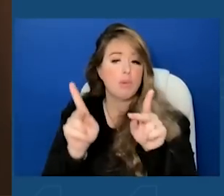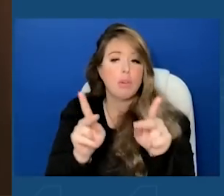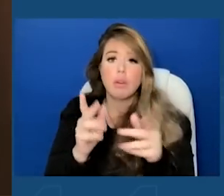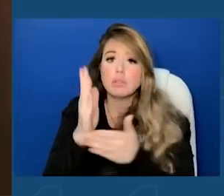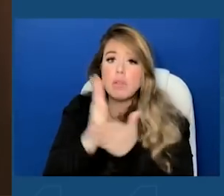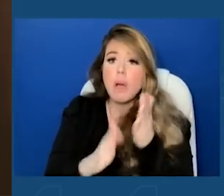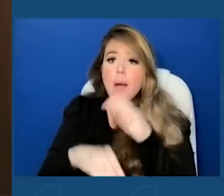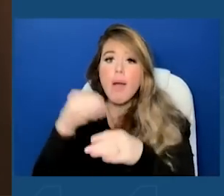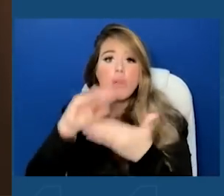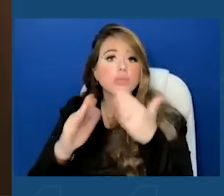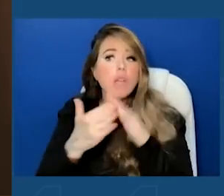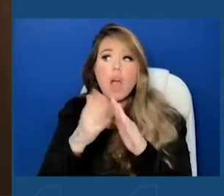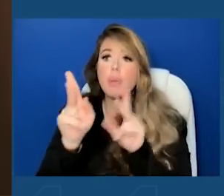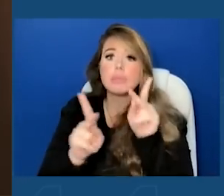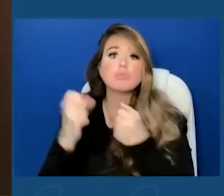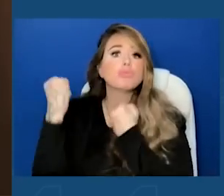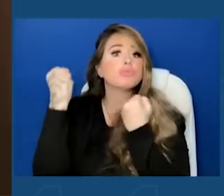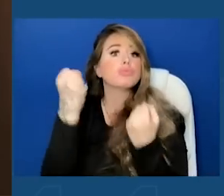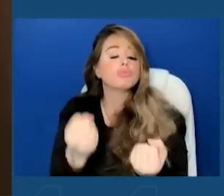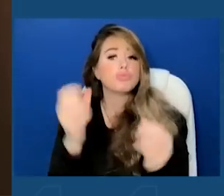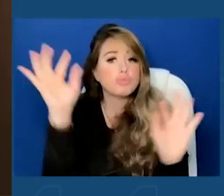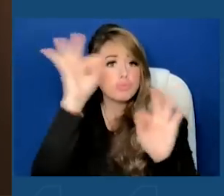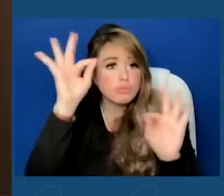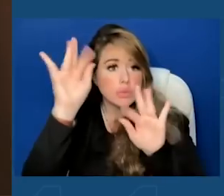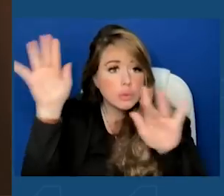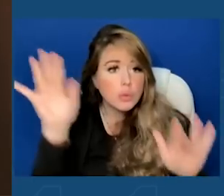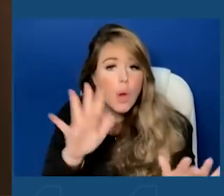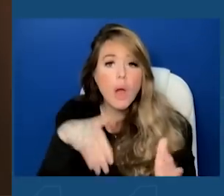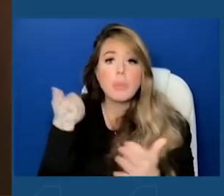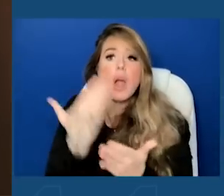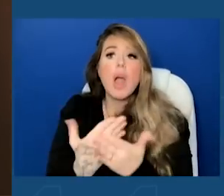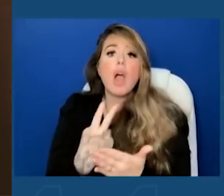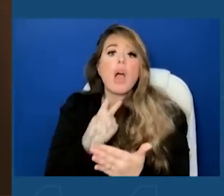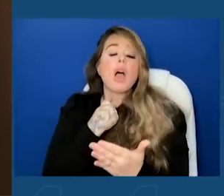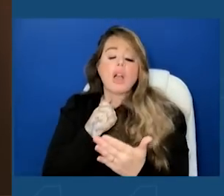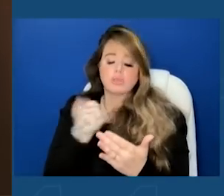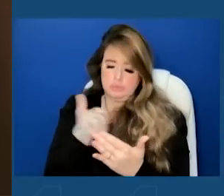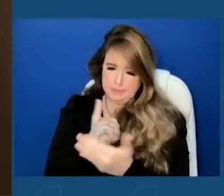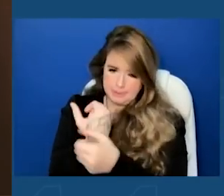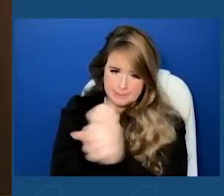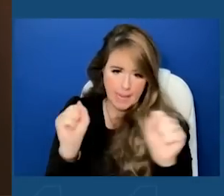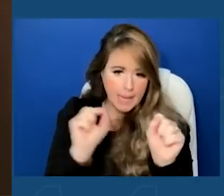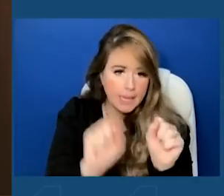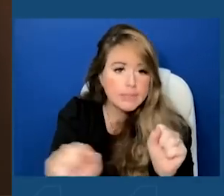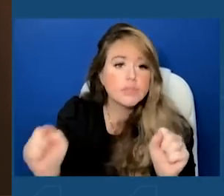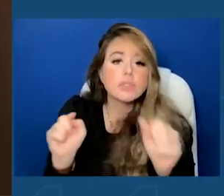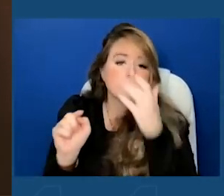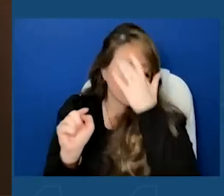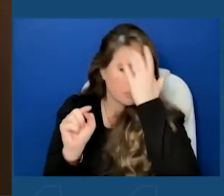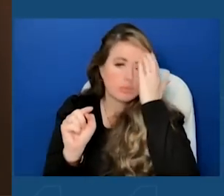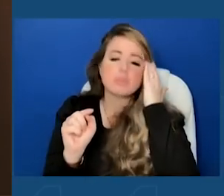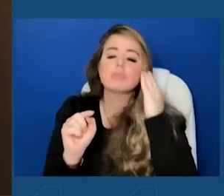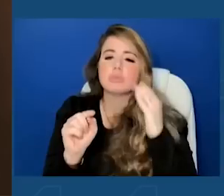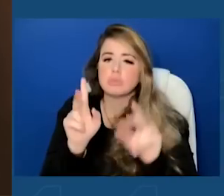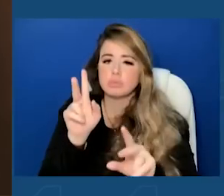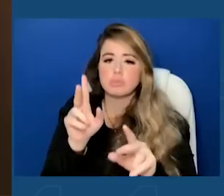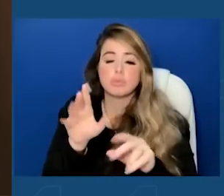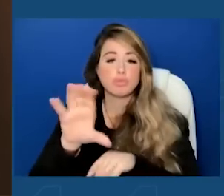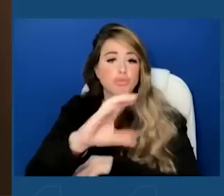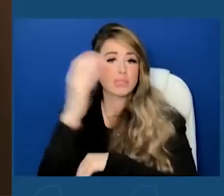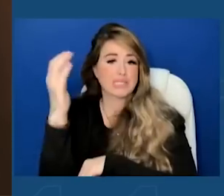who had no idea what they were in for. It's extraordinary. The people in Williamsville and Christmas Eve rescued